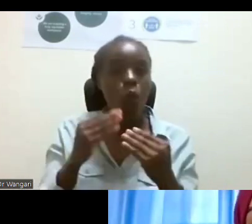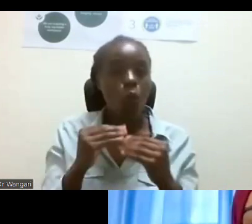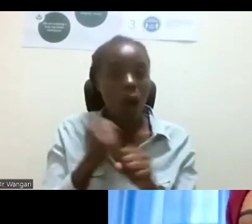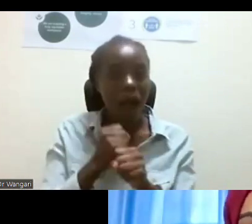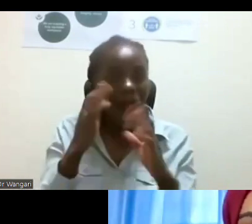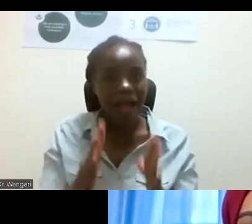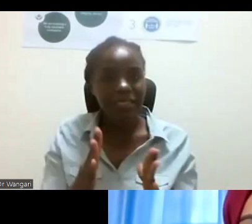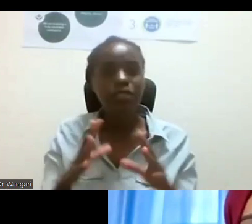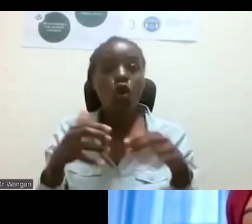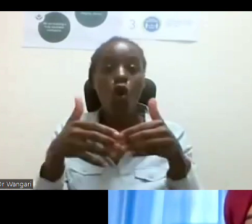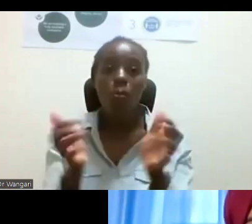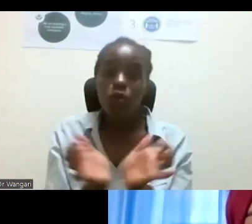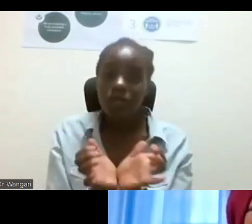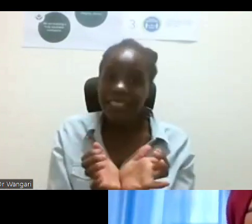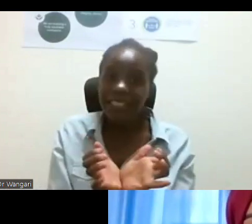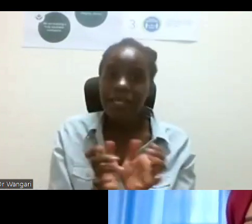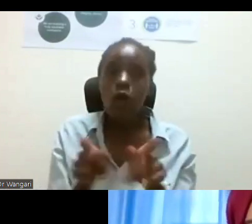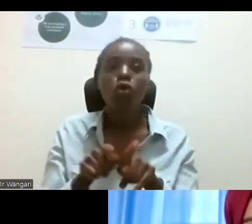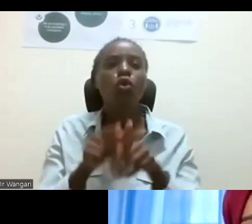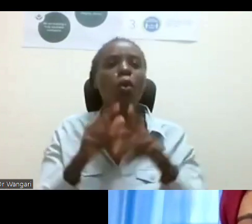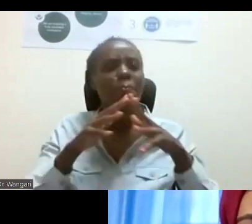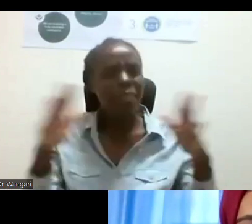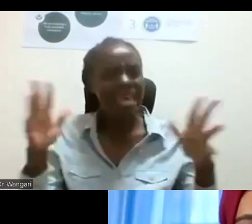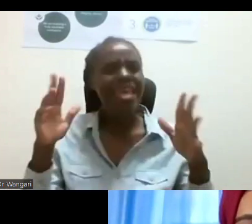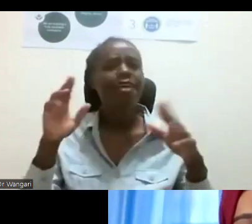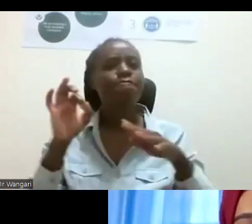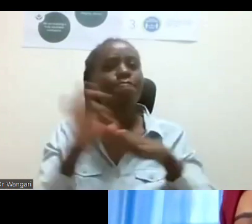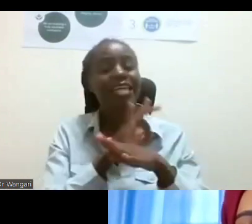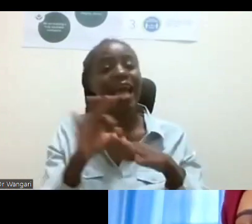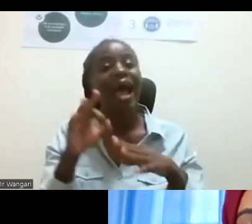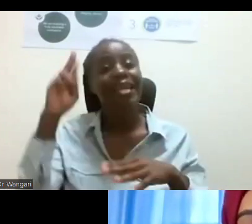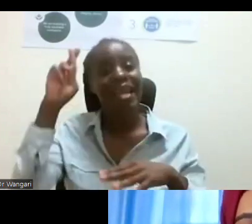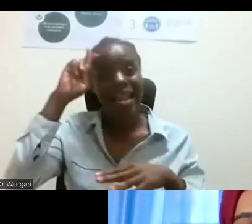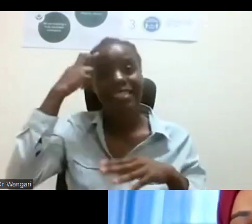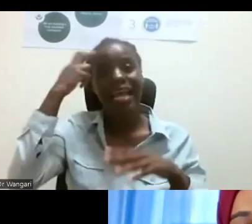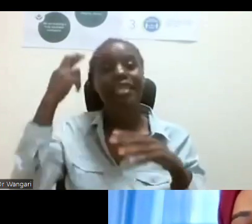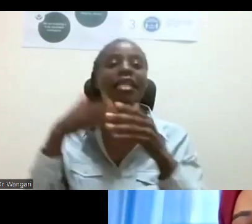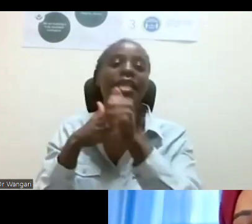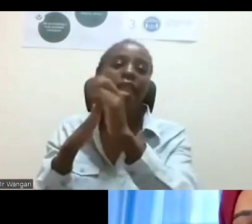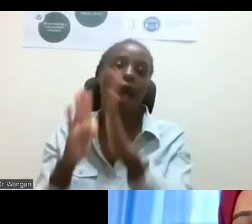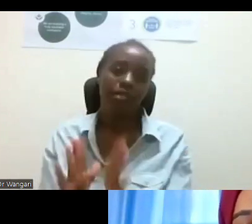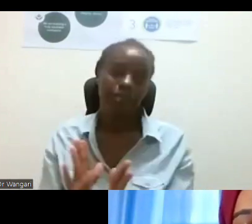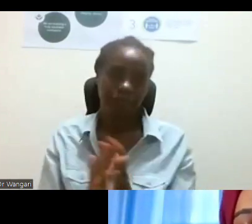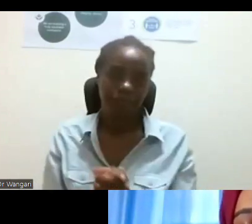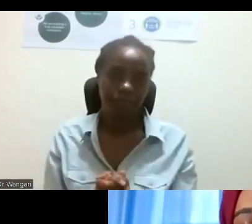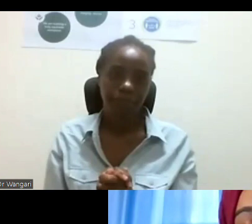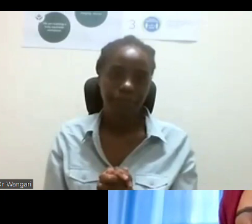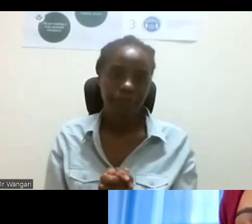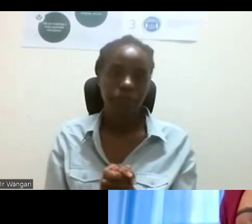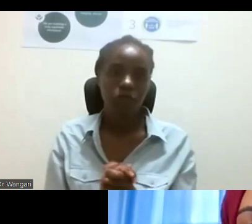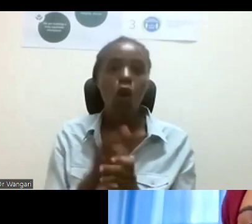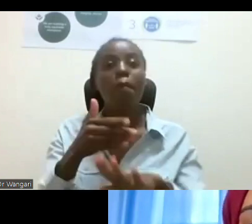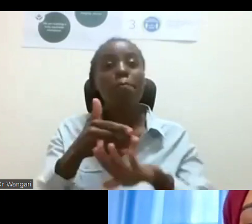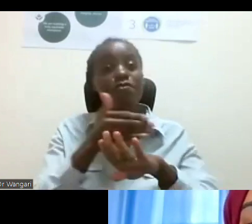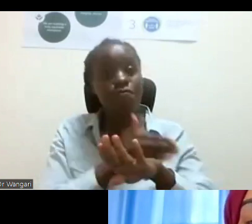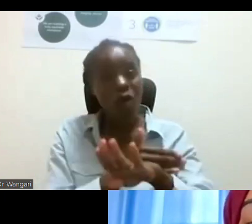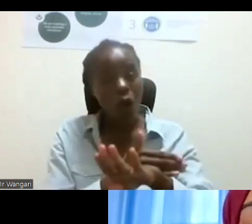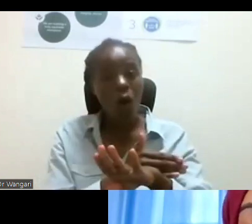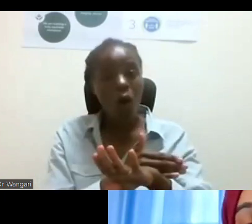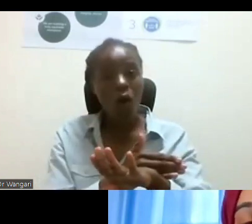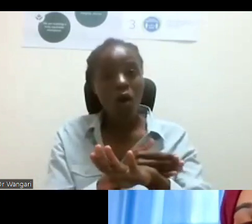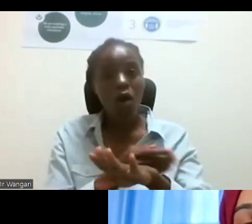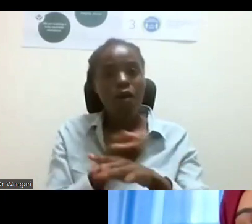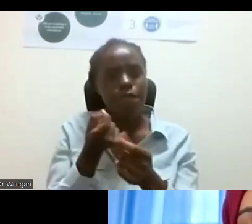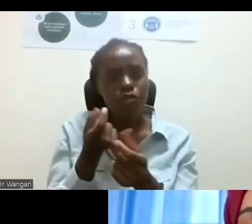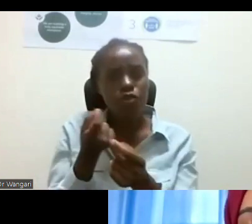big factor here is the religious leaders. So the trends in the past few years were to